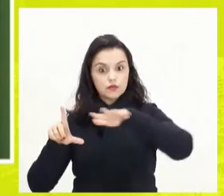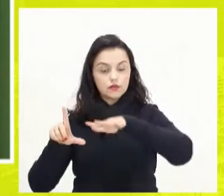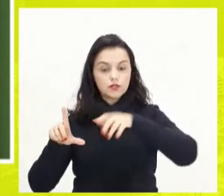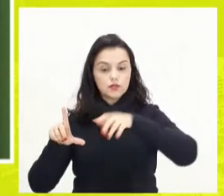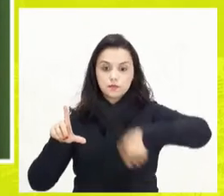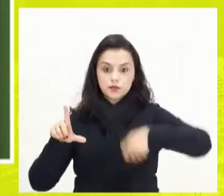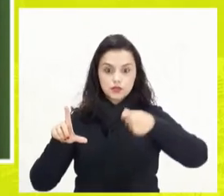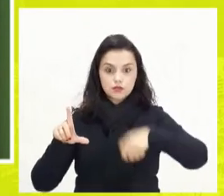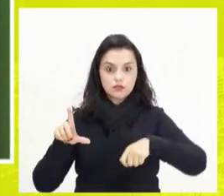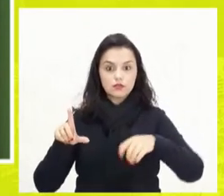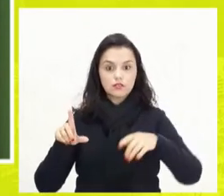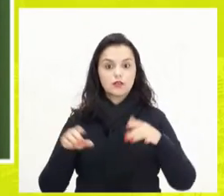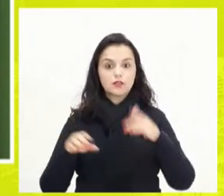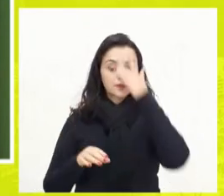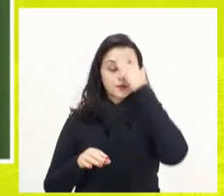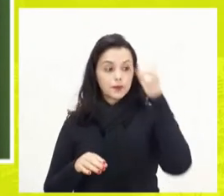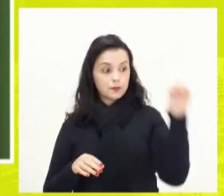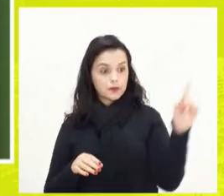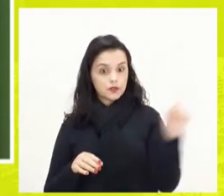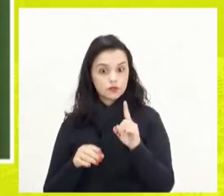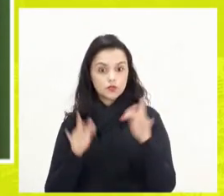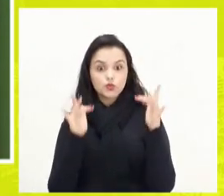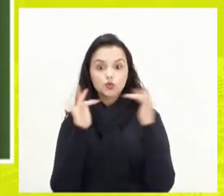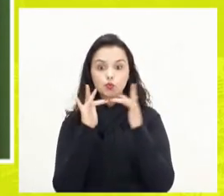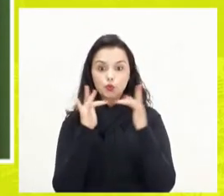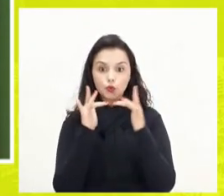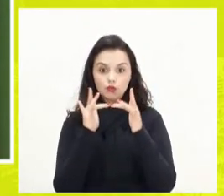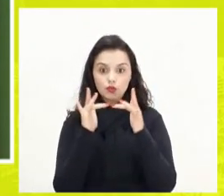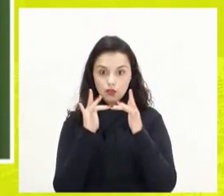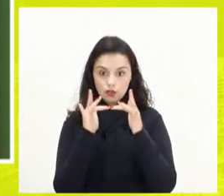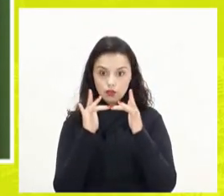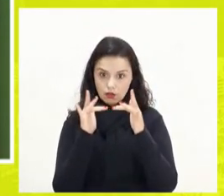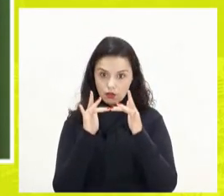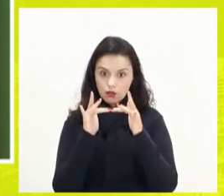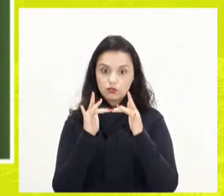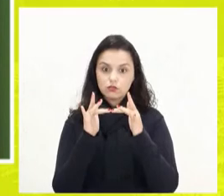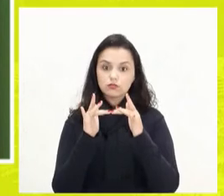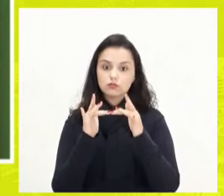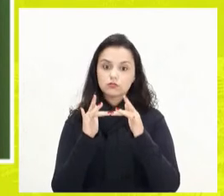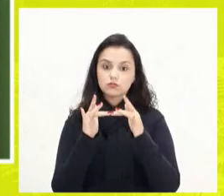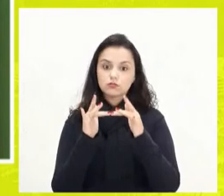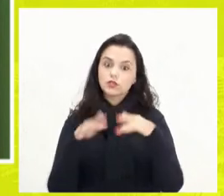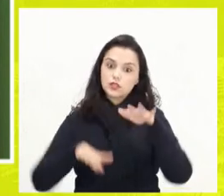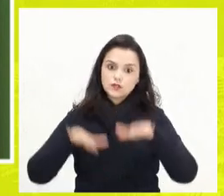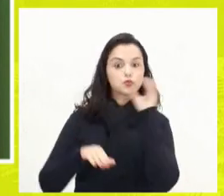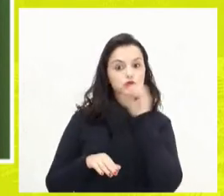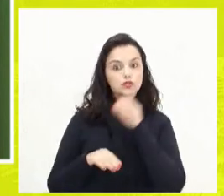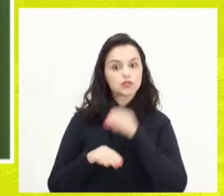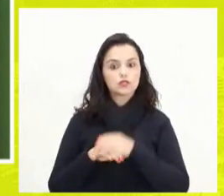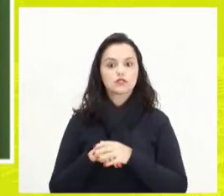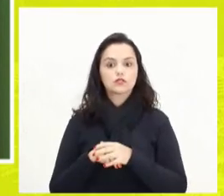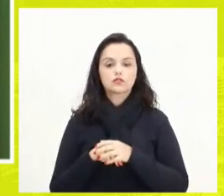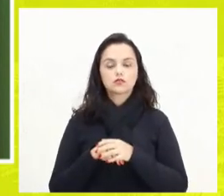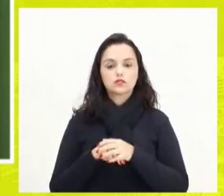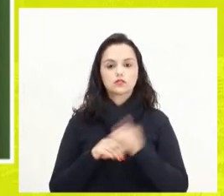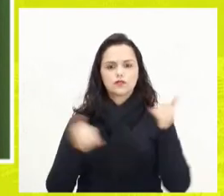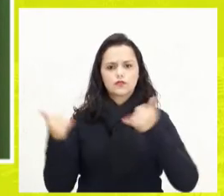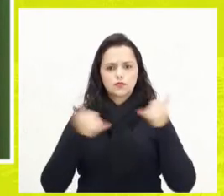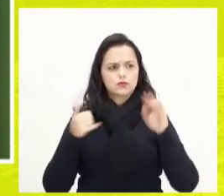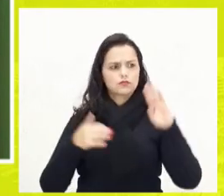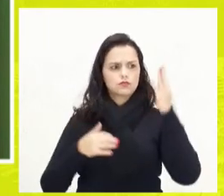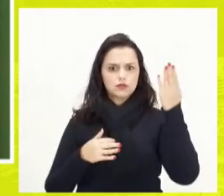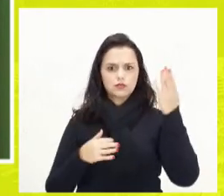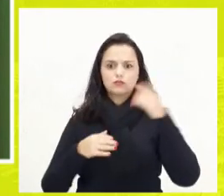the first thing is to have a contact a person a person that should be there in case